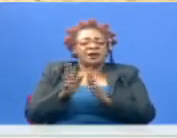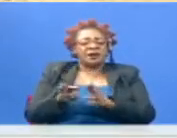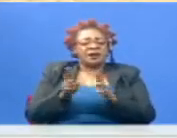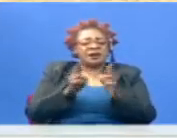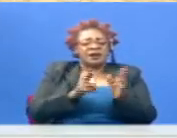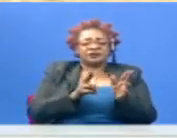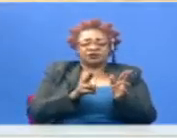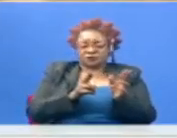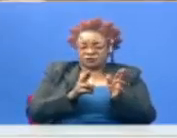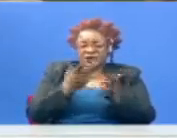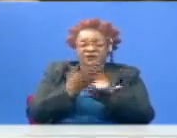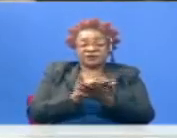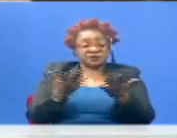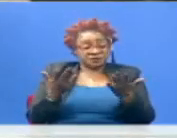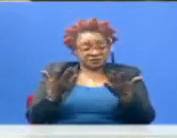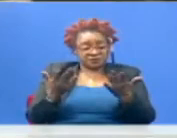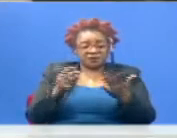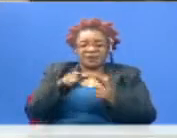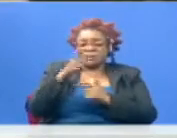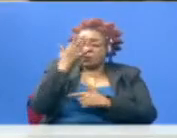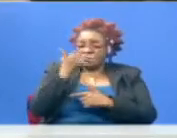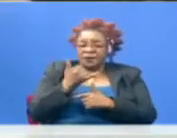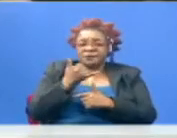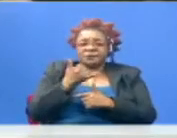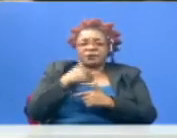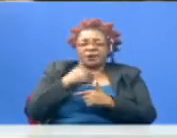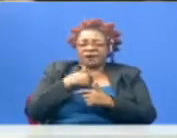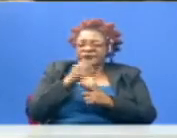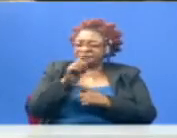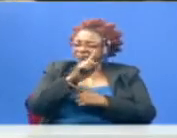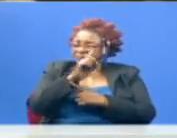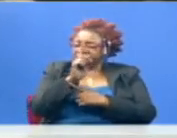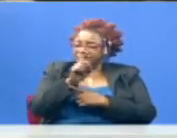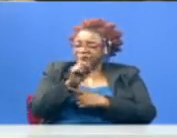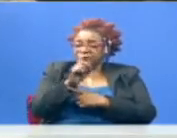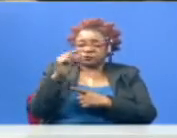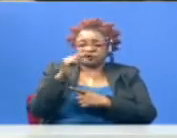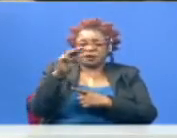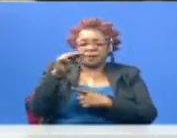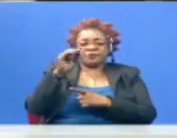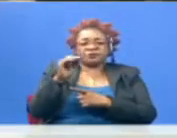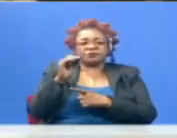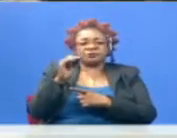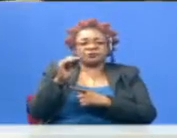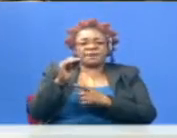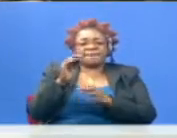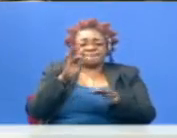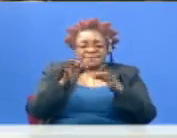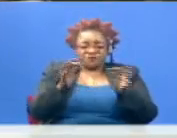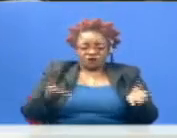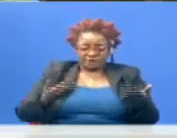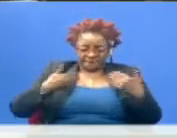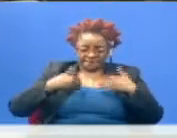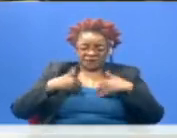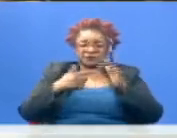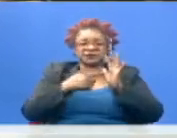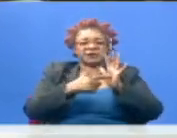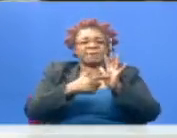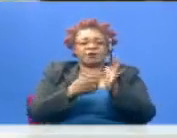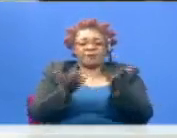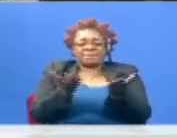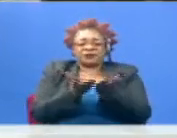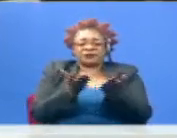of things, and that is why there's apprehension to GMOs. So if you're giving me the example of a plate of